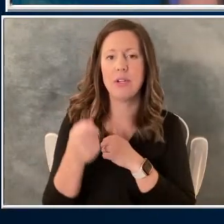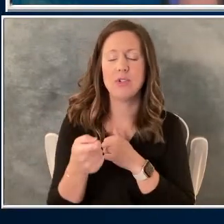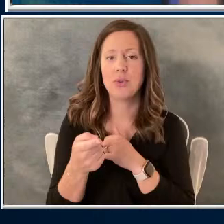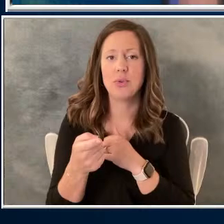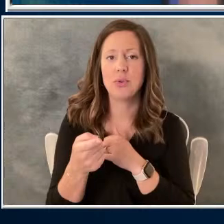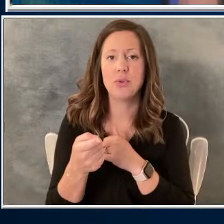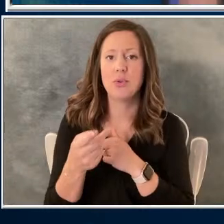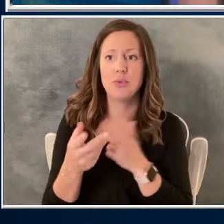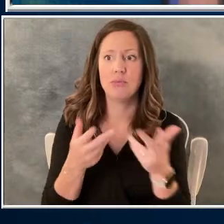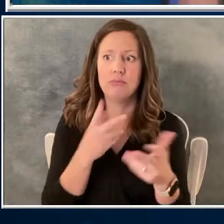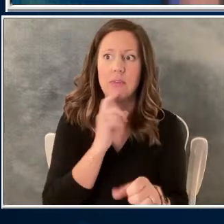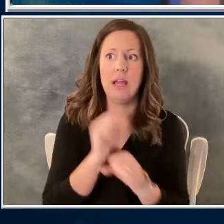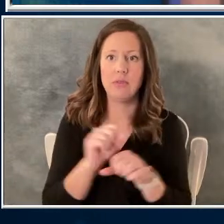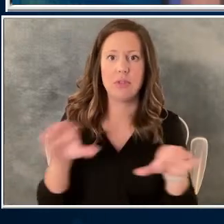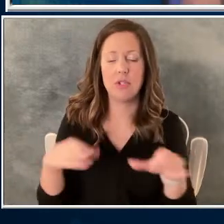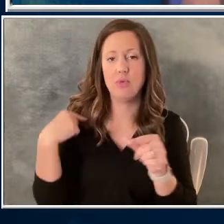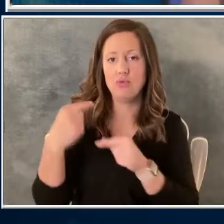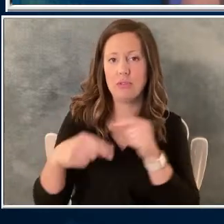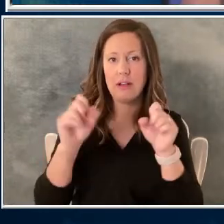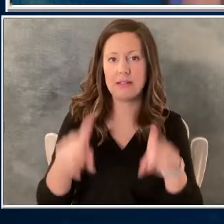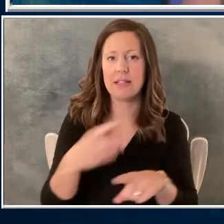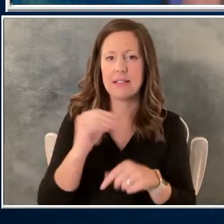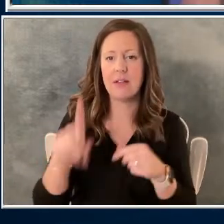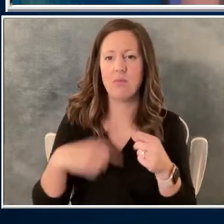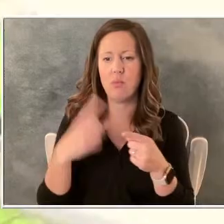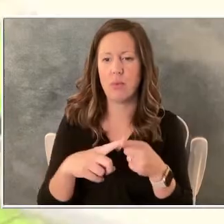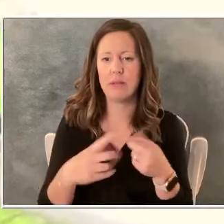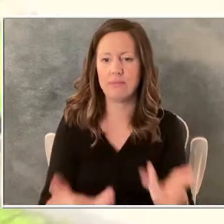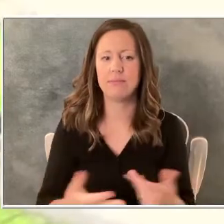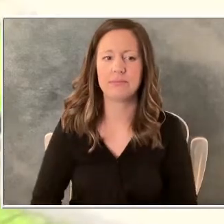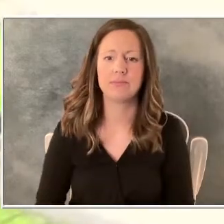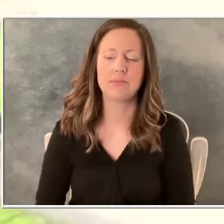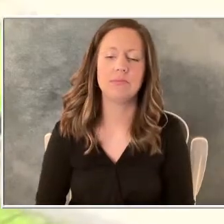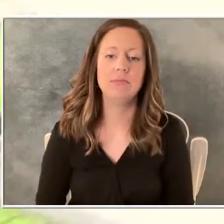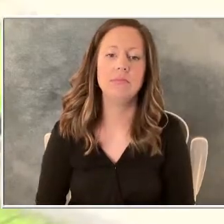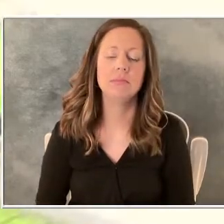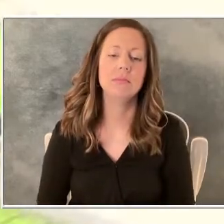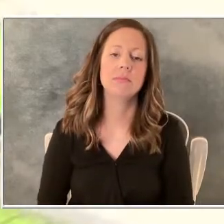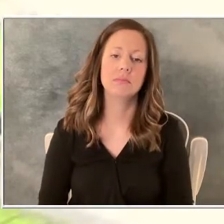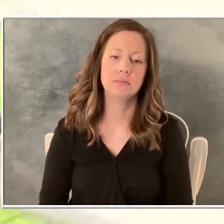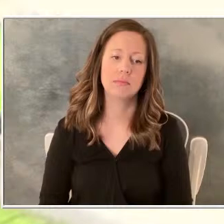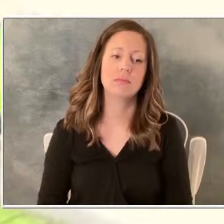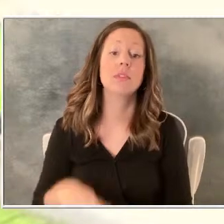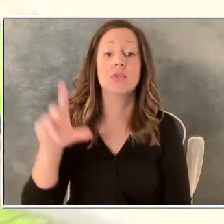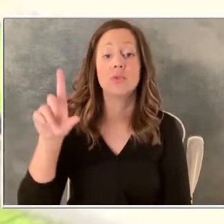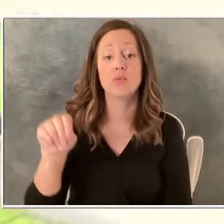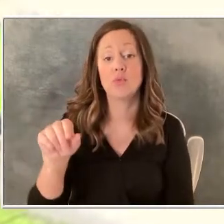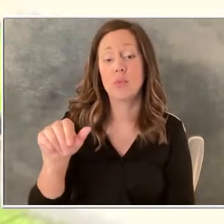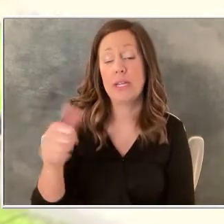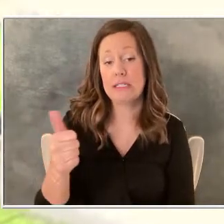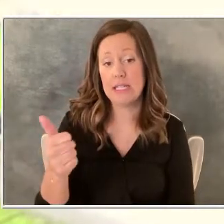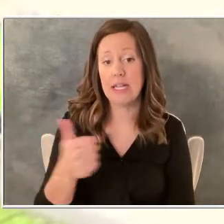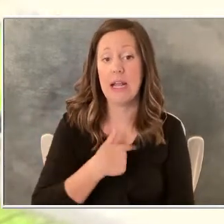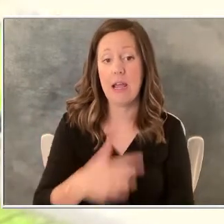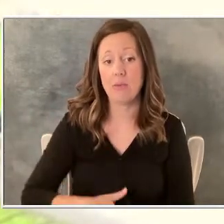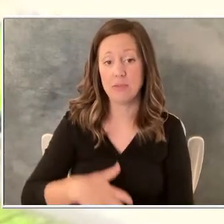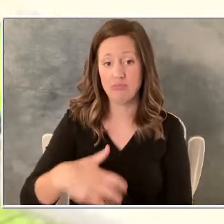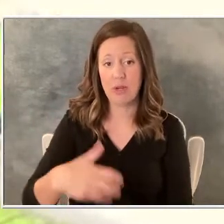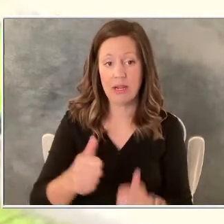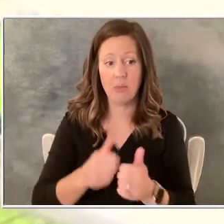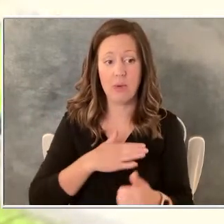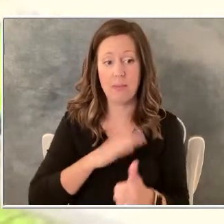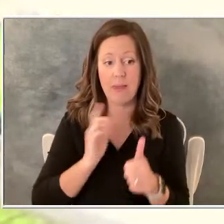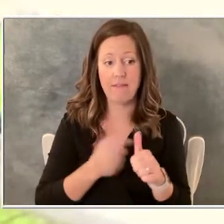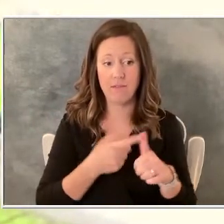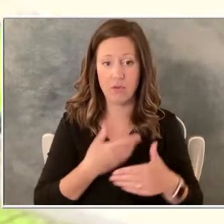testing, and when did you get that? Yeah, so in 2010, I was pregnant with my first, and